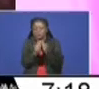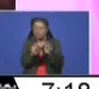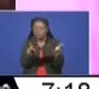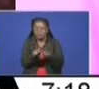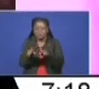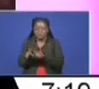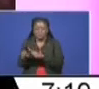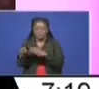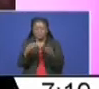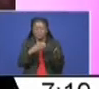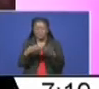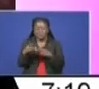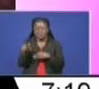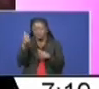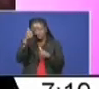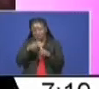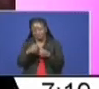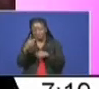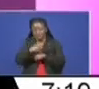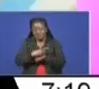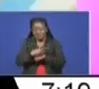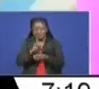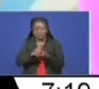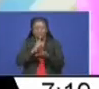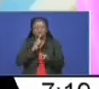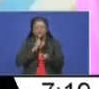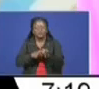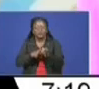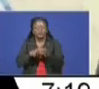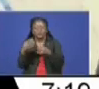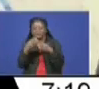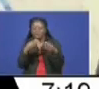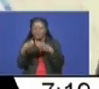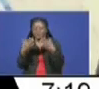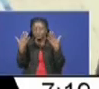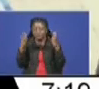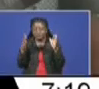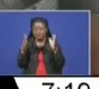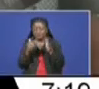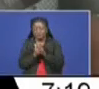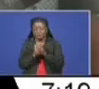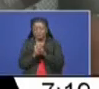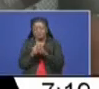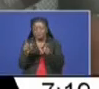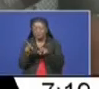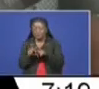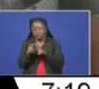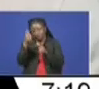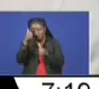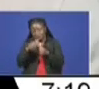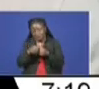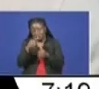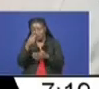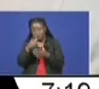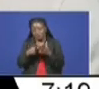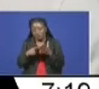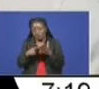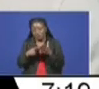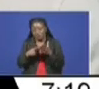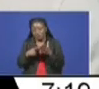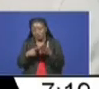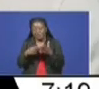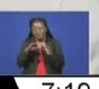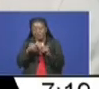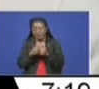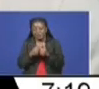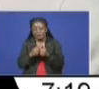day her doctor confirmed her fight was over, but the mother of 3 also recalls the toll her cancer had on her children. I went home and I was crying, and my son was